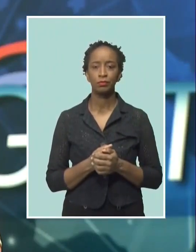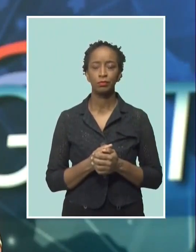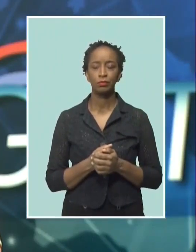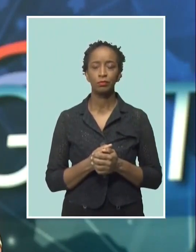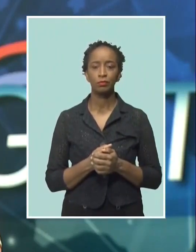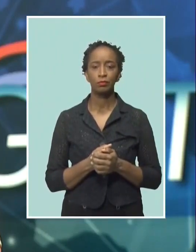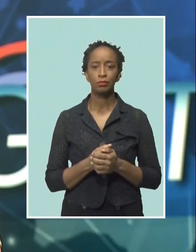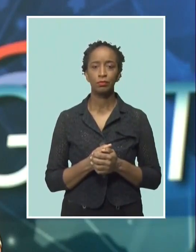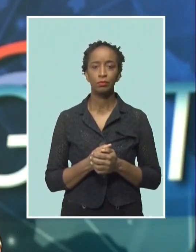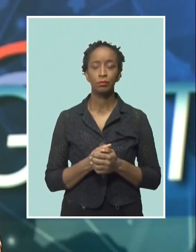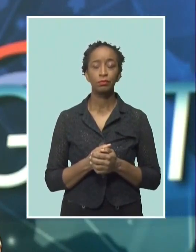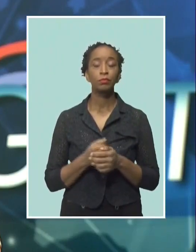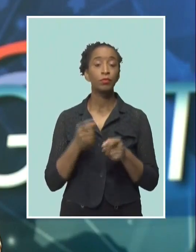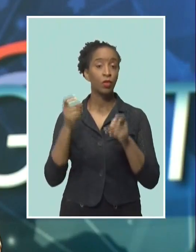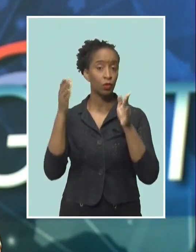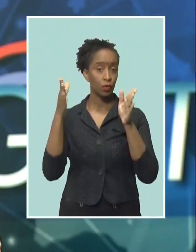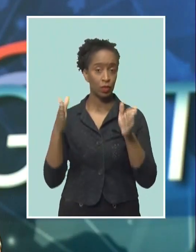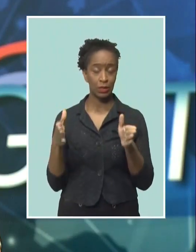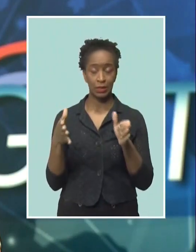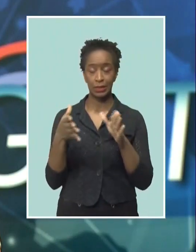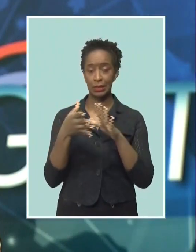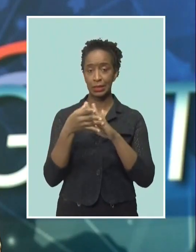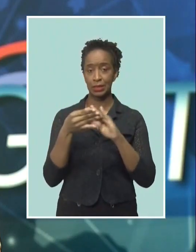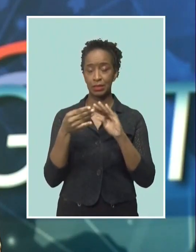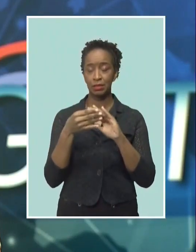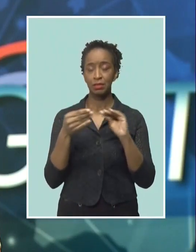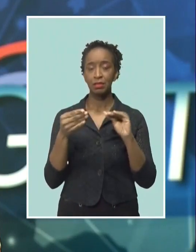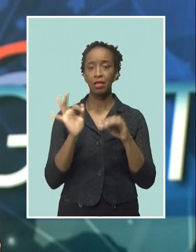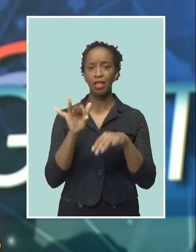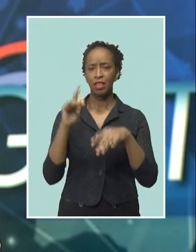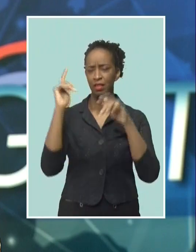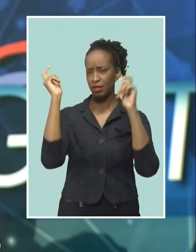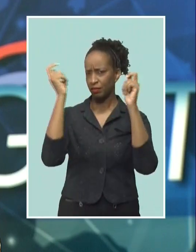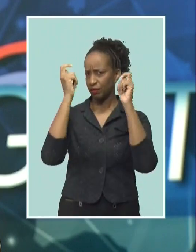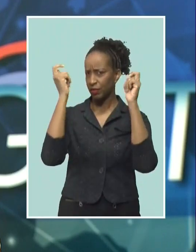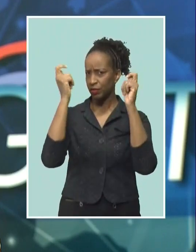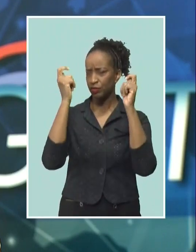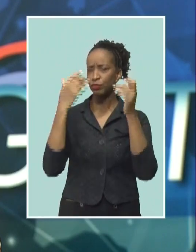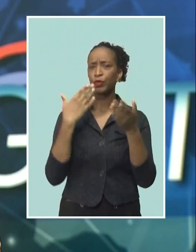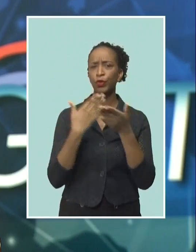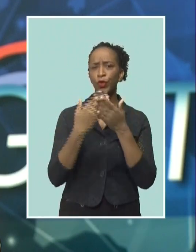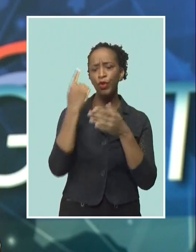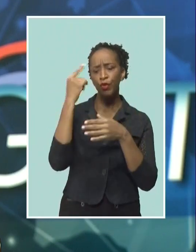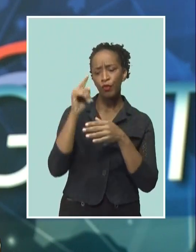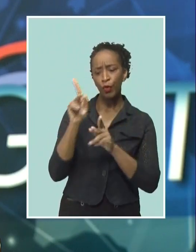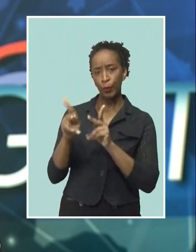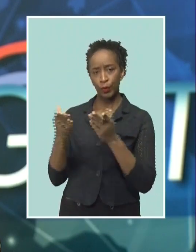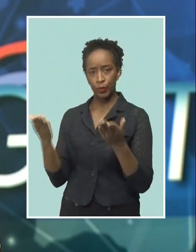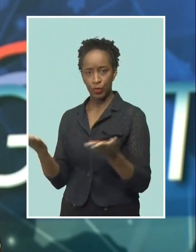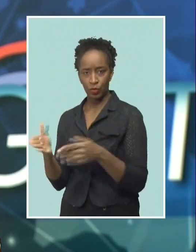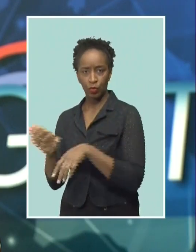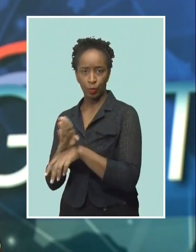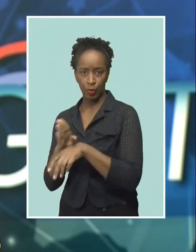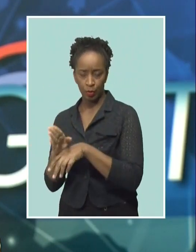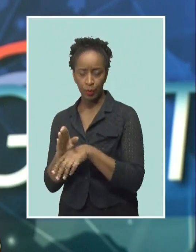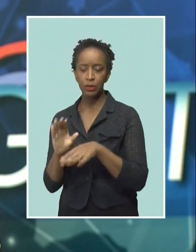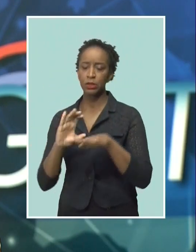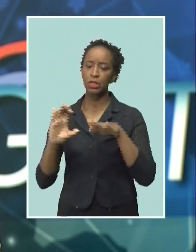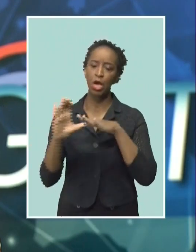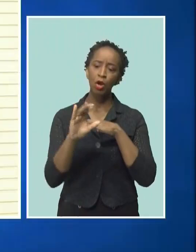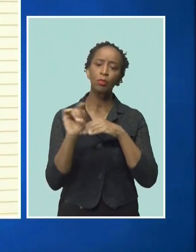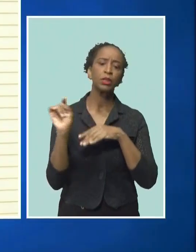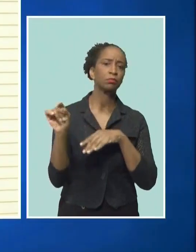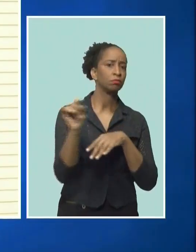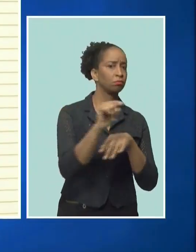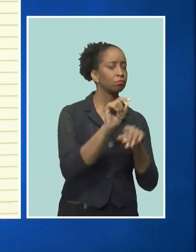Applewaite says the festival continues to provide a platform for Barbadian and regional filmmakers to showcase their work. We